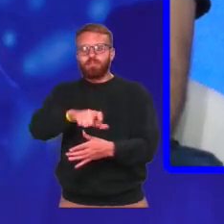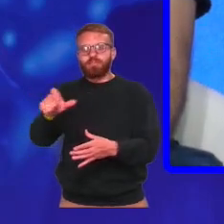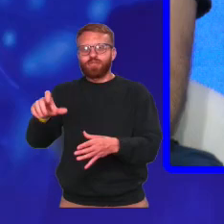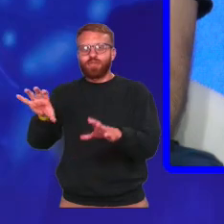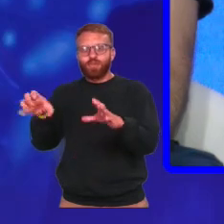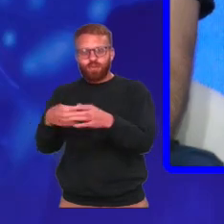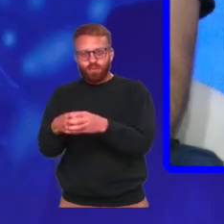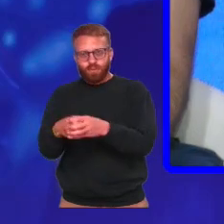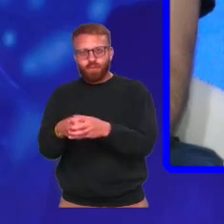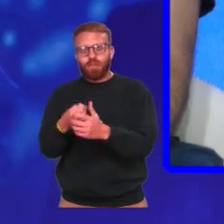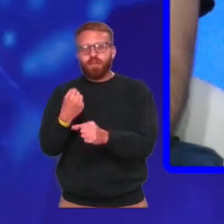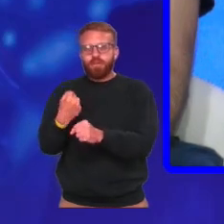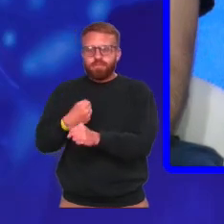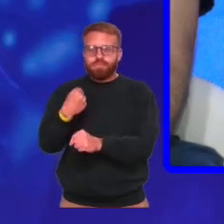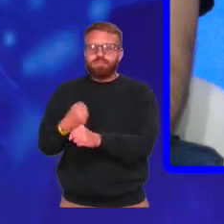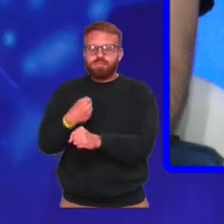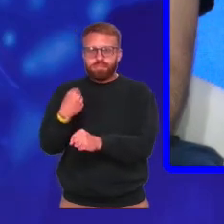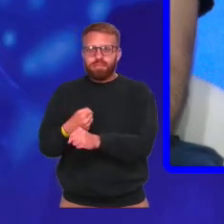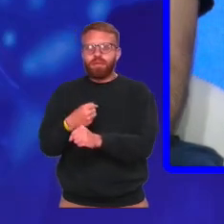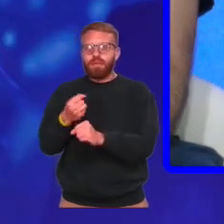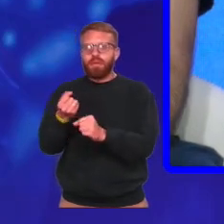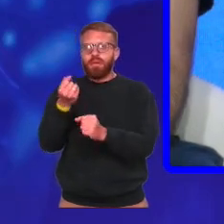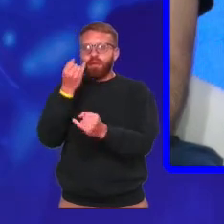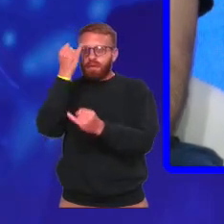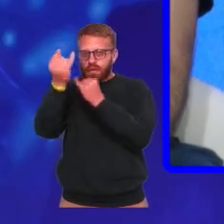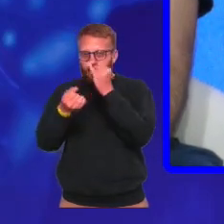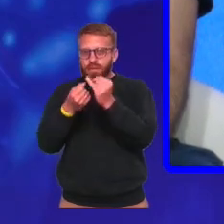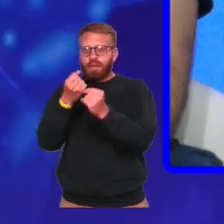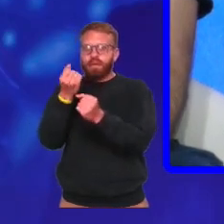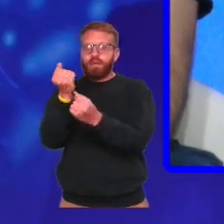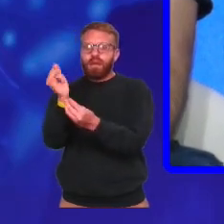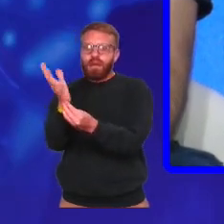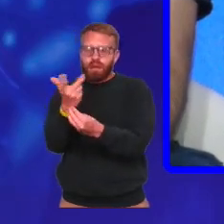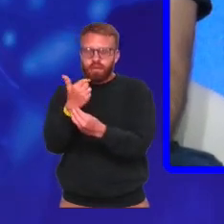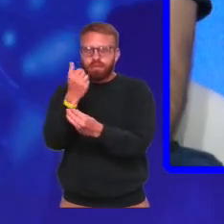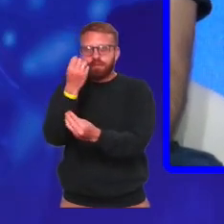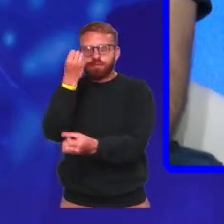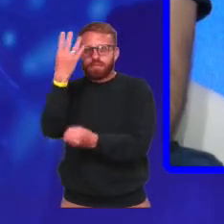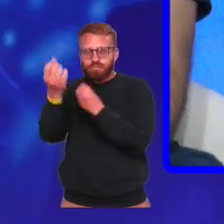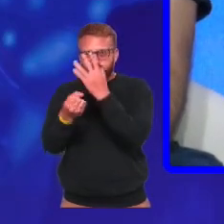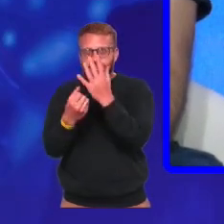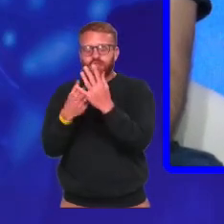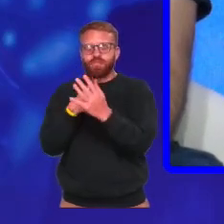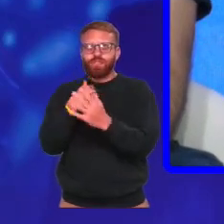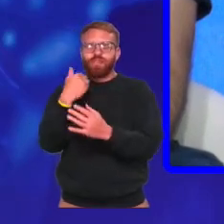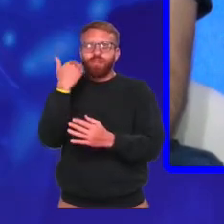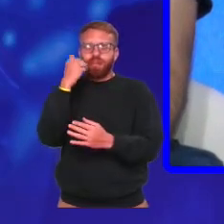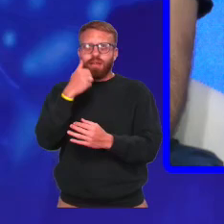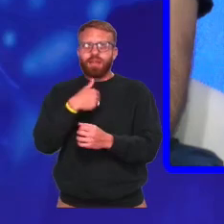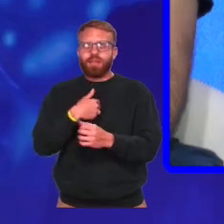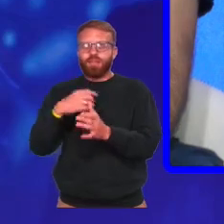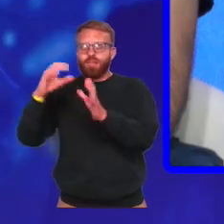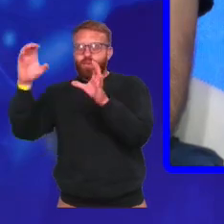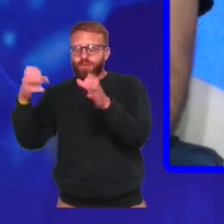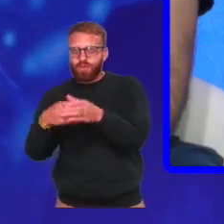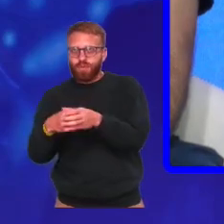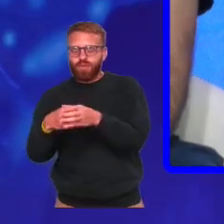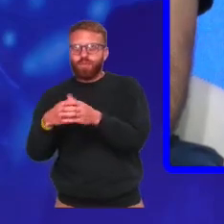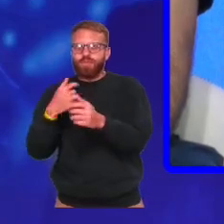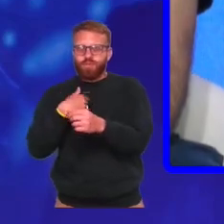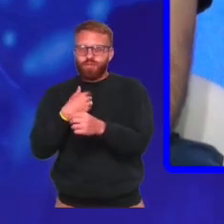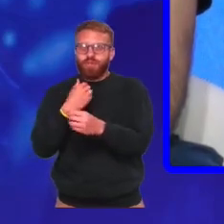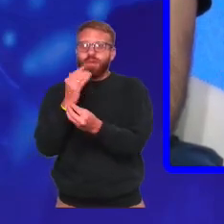creative arts team. And I've always been another team member. You know, I always felt like welcome